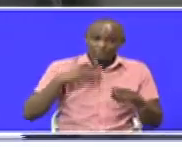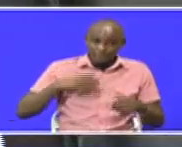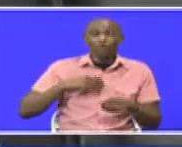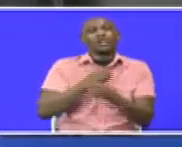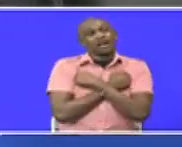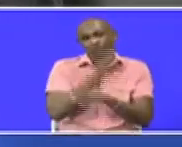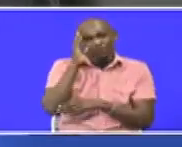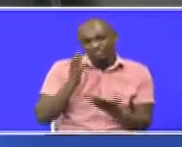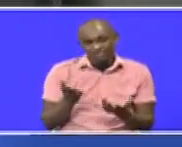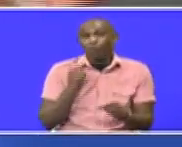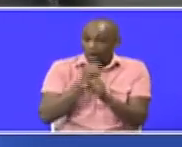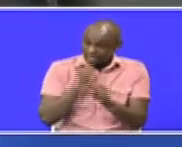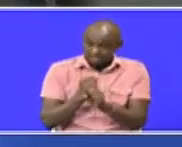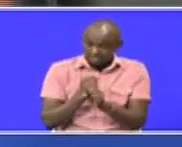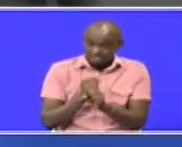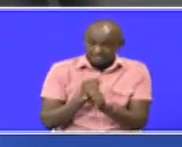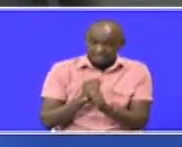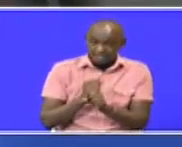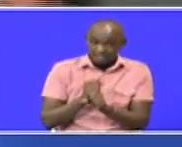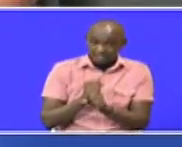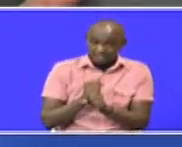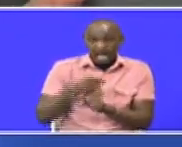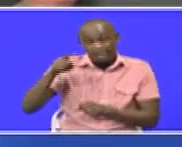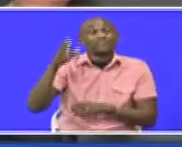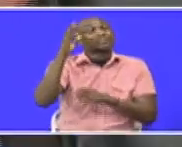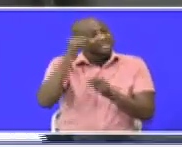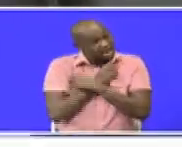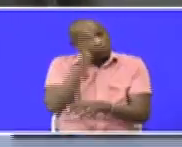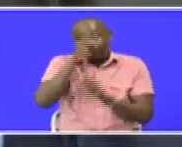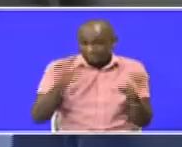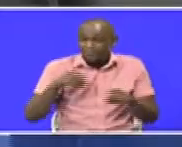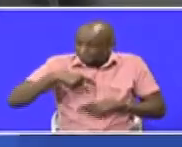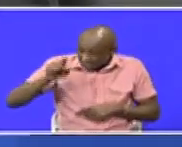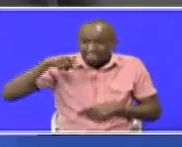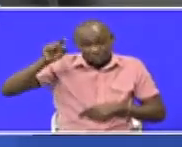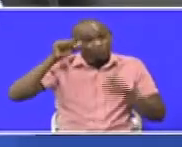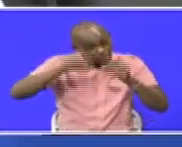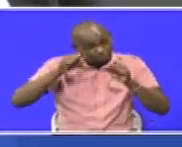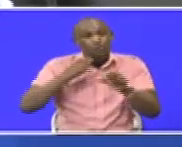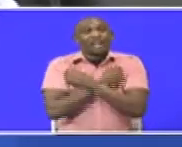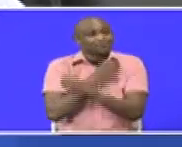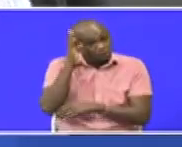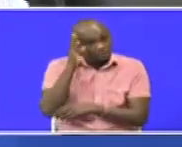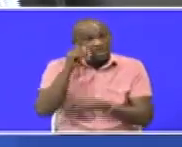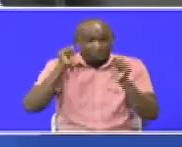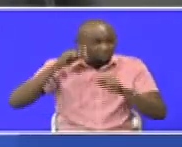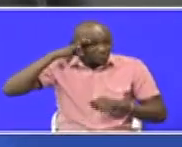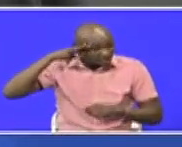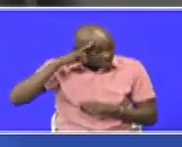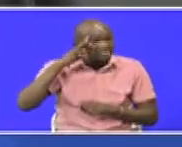God. Practically, they may not be God-loving, but they have the potential. Theoretically, they can sing